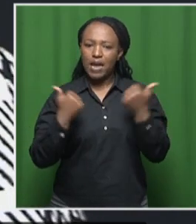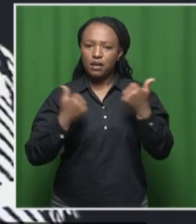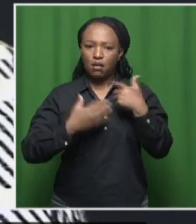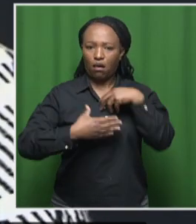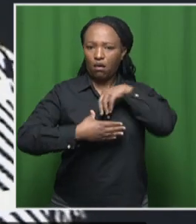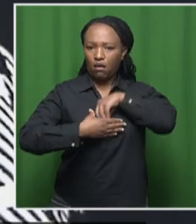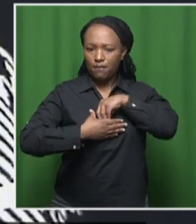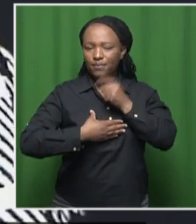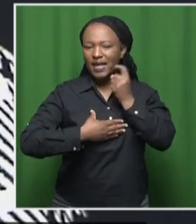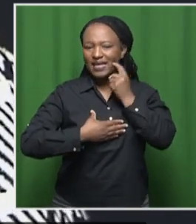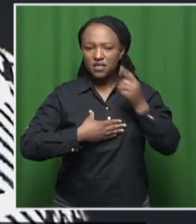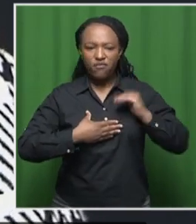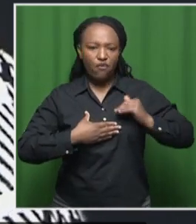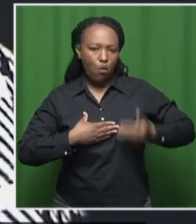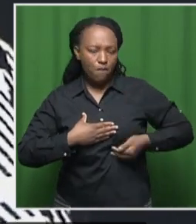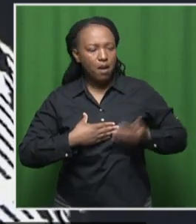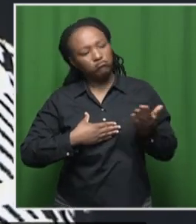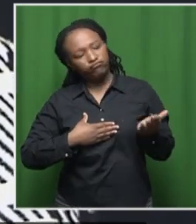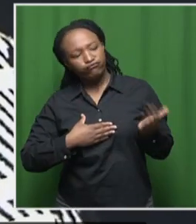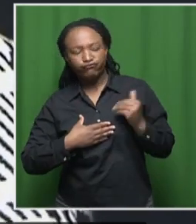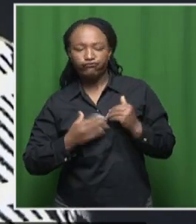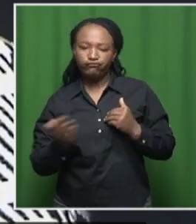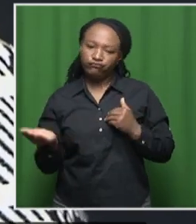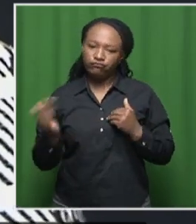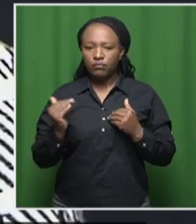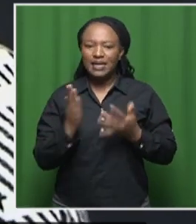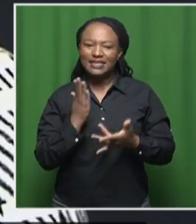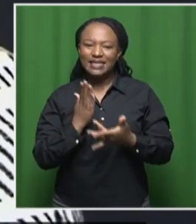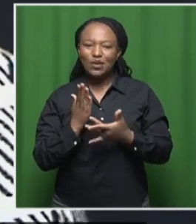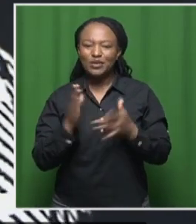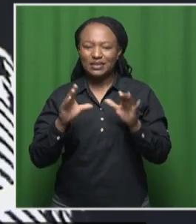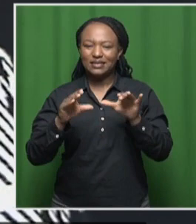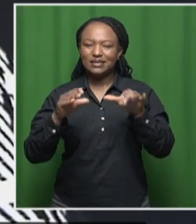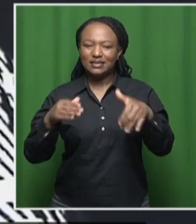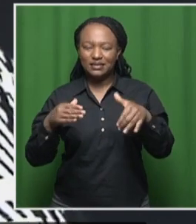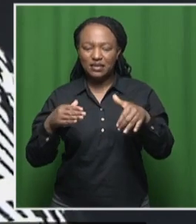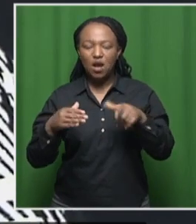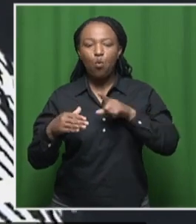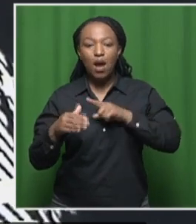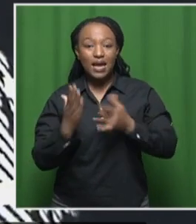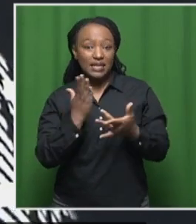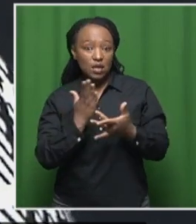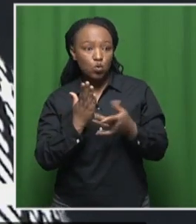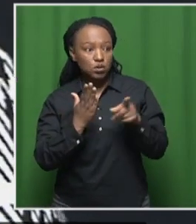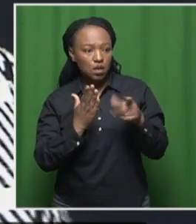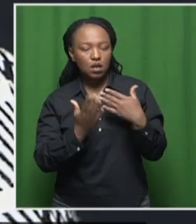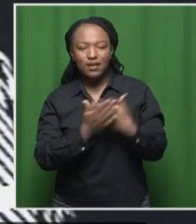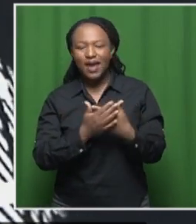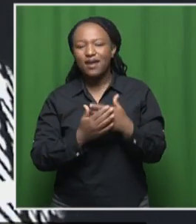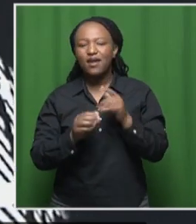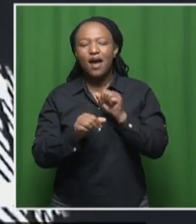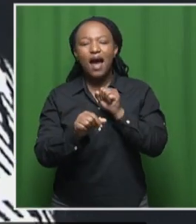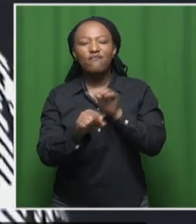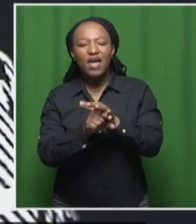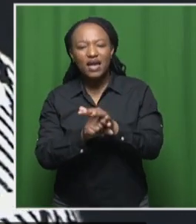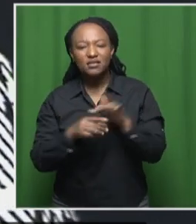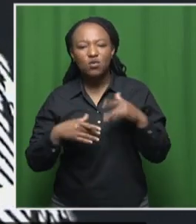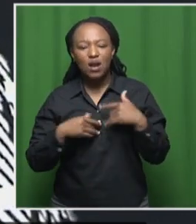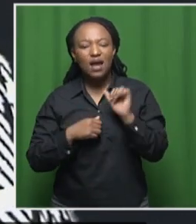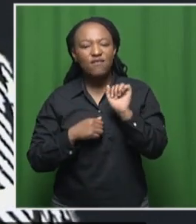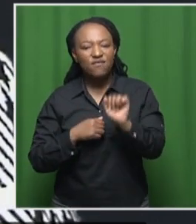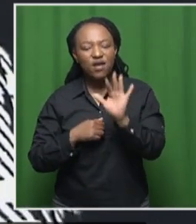get women into tech. And I mean, tech affects your everyday life. Whether you're technical or not, you're